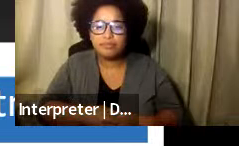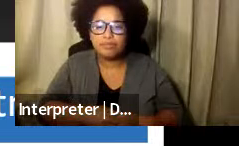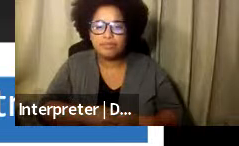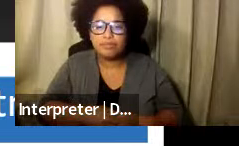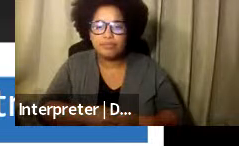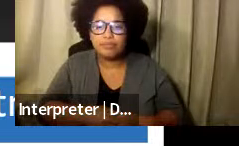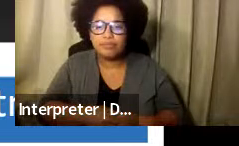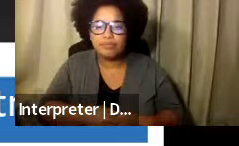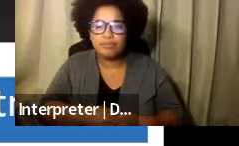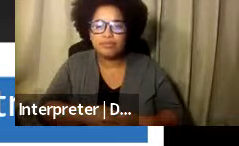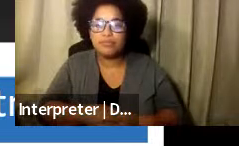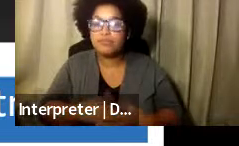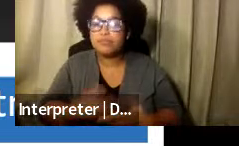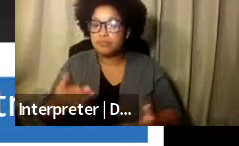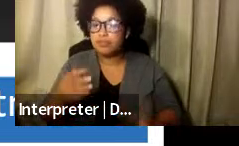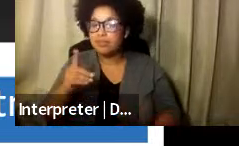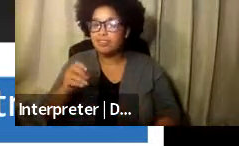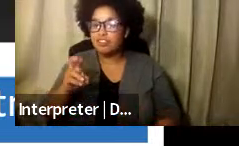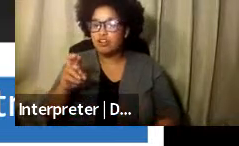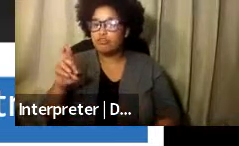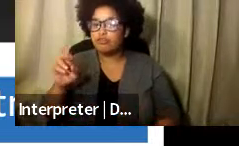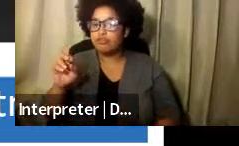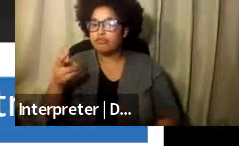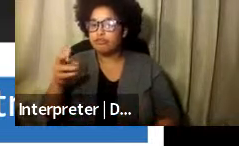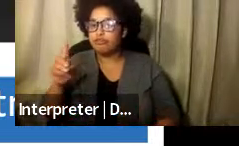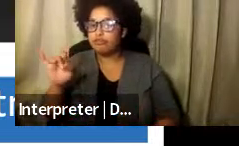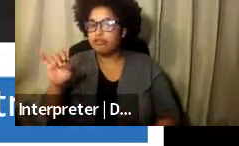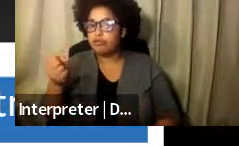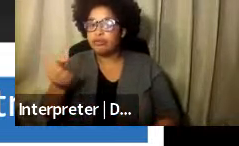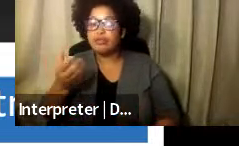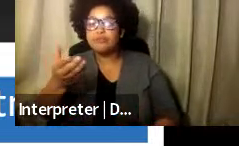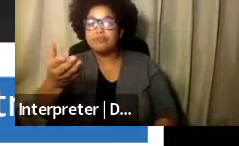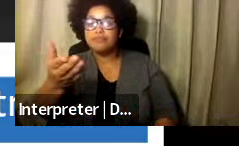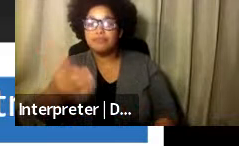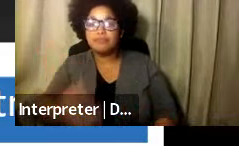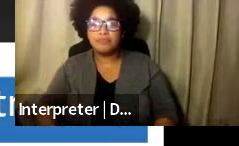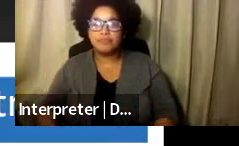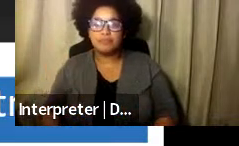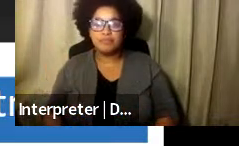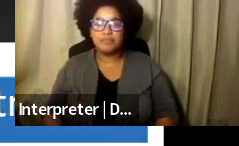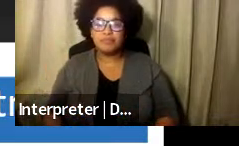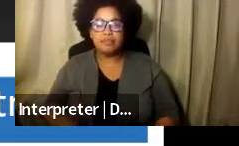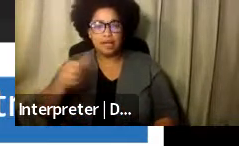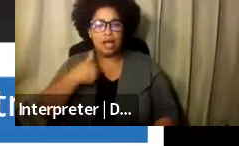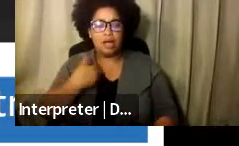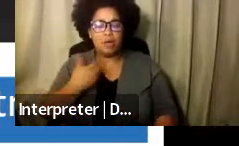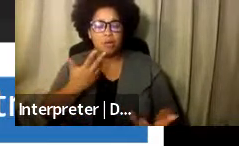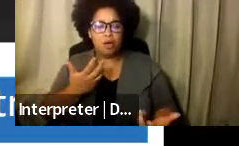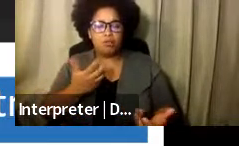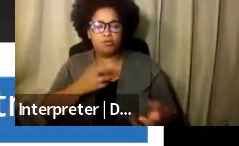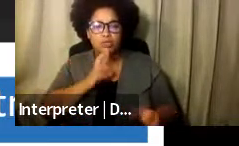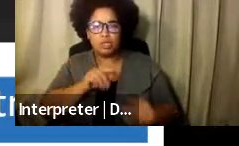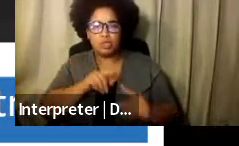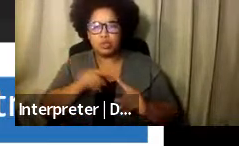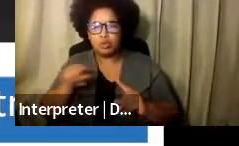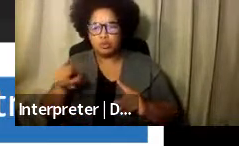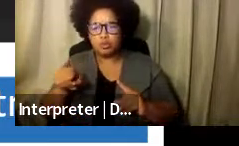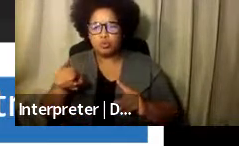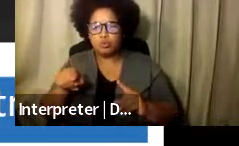I believe Dr. Rhodes has her hand up. Dr. Rhodes, go ahead. Yeah, I just want to respond to